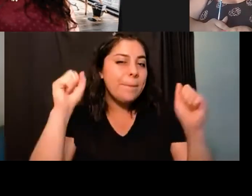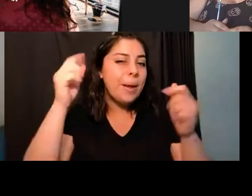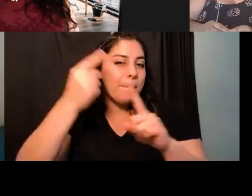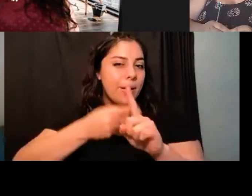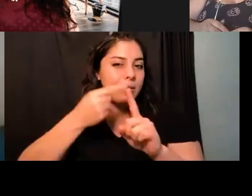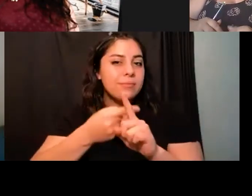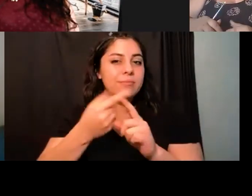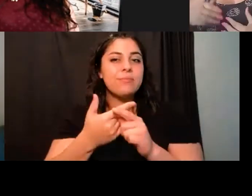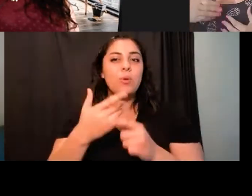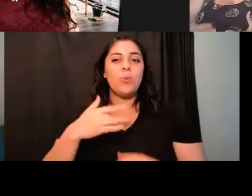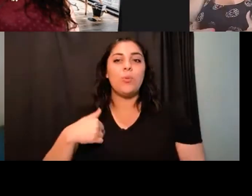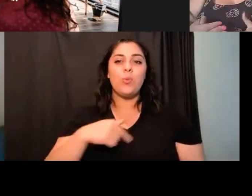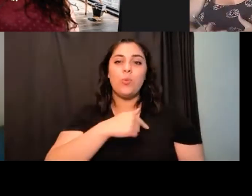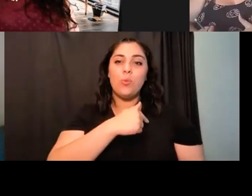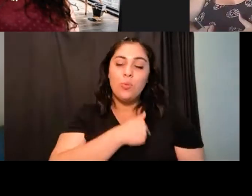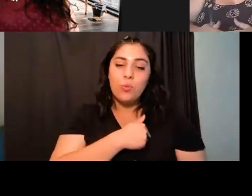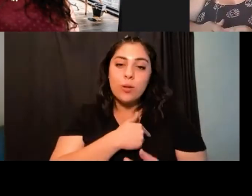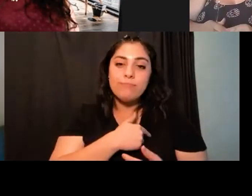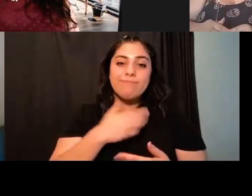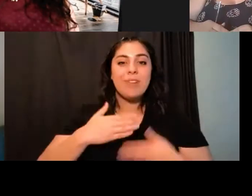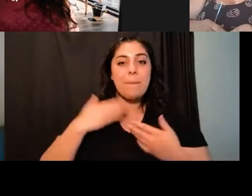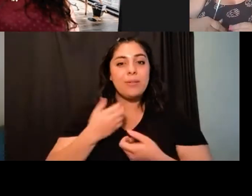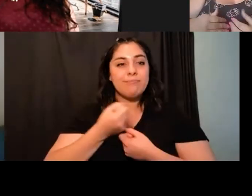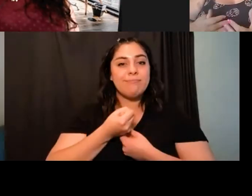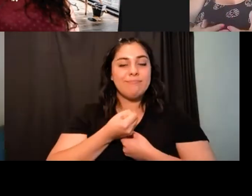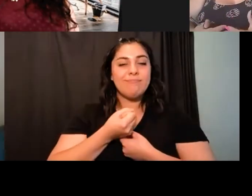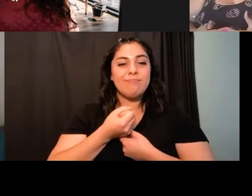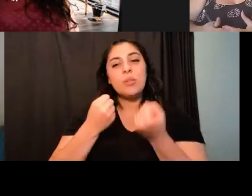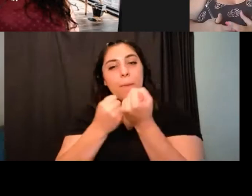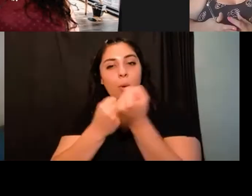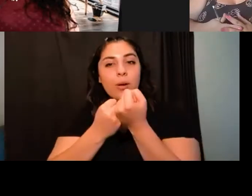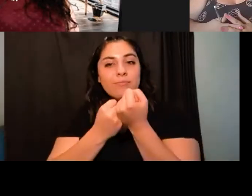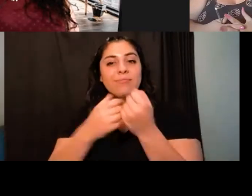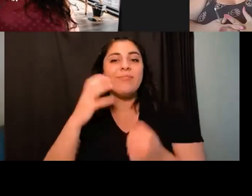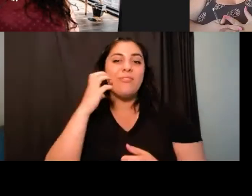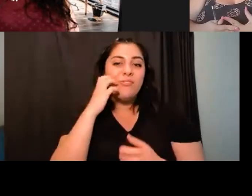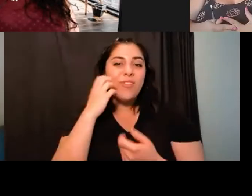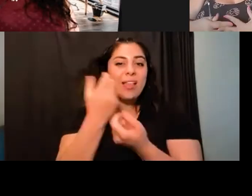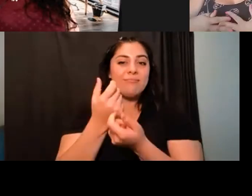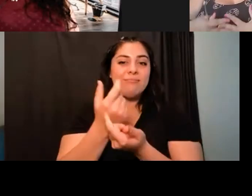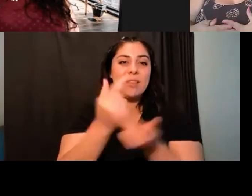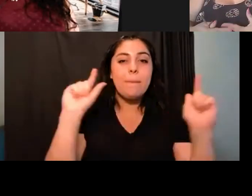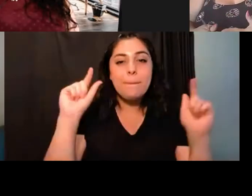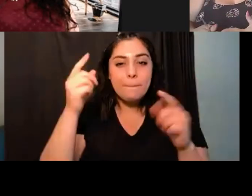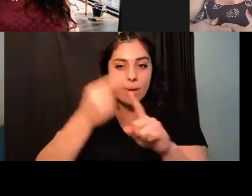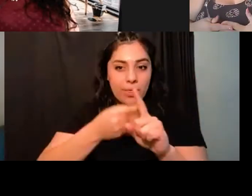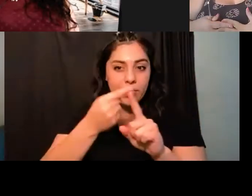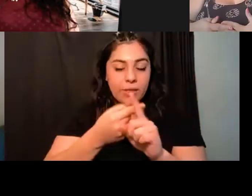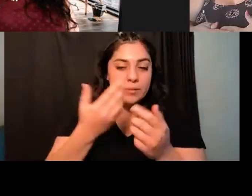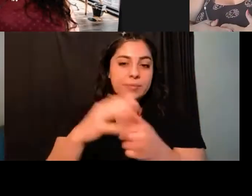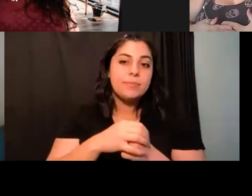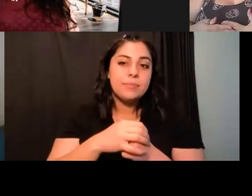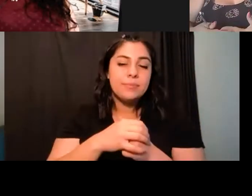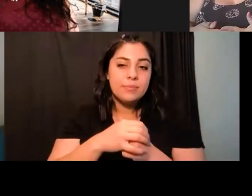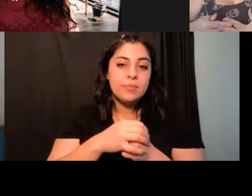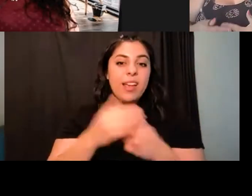Fat Liberation Month, that we still have to come during Fat Liberation Month, and that we will plan throughout the year through the generous